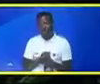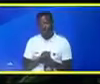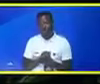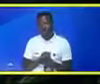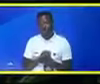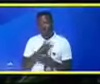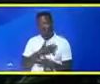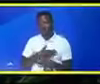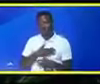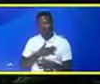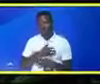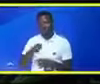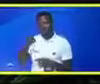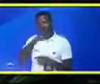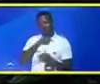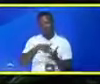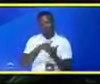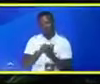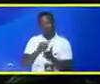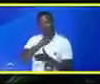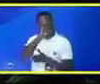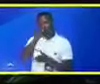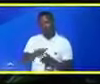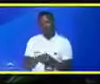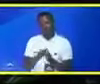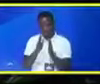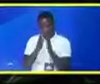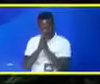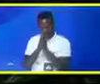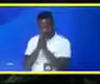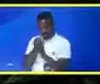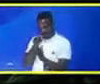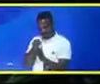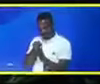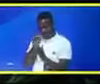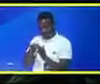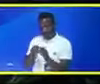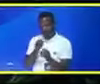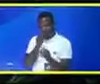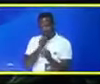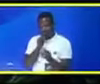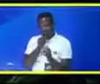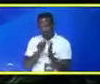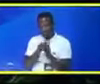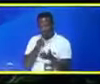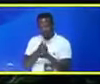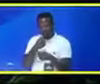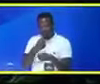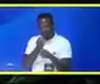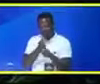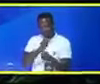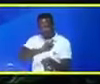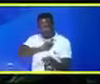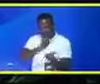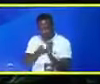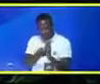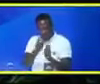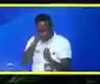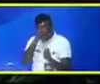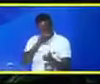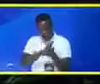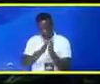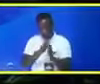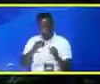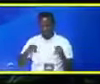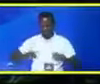Believers, hear me, you are not weak. No. Prayer is a secret that turns ordinary men to become mighty. In Luke